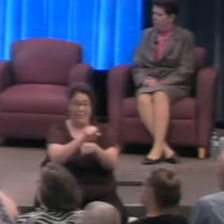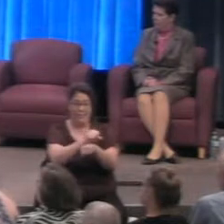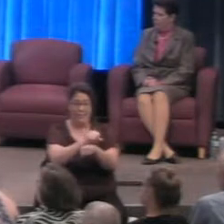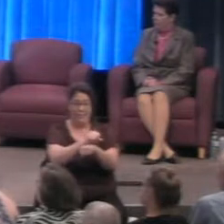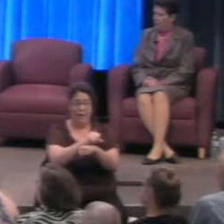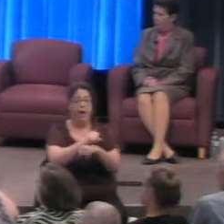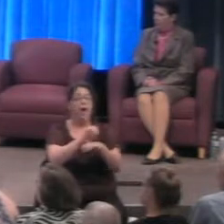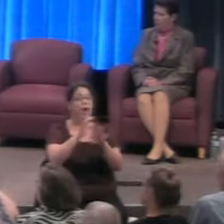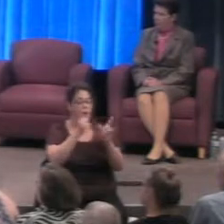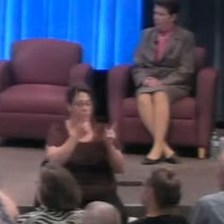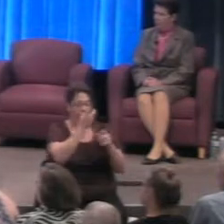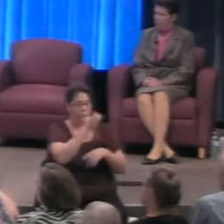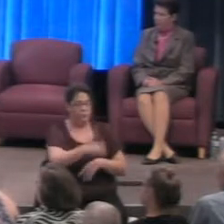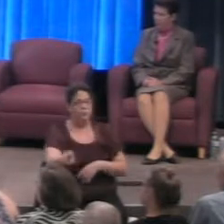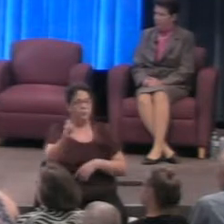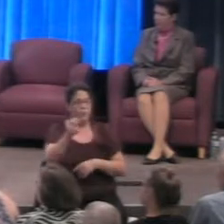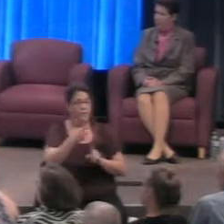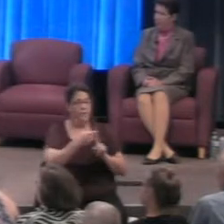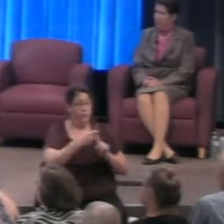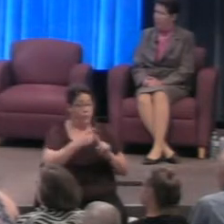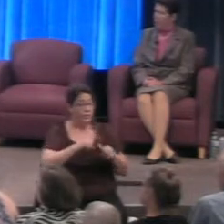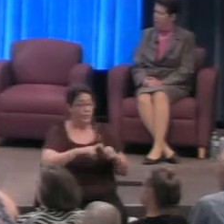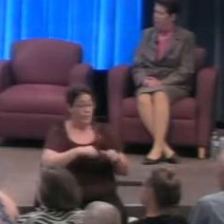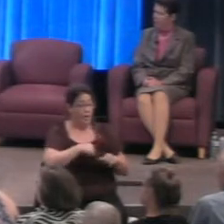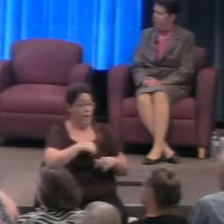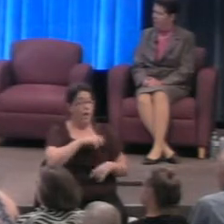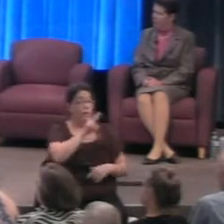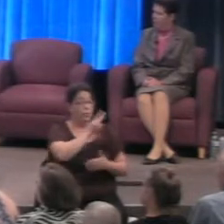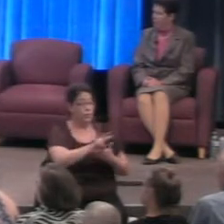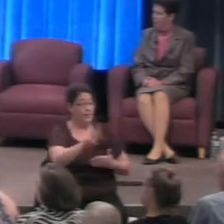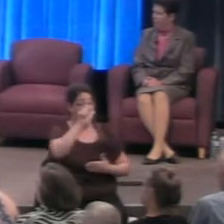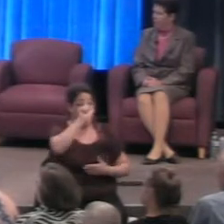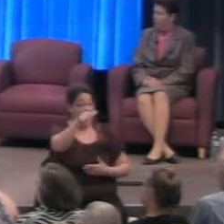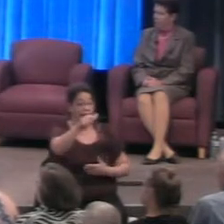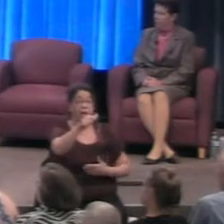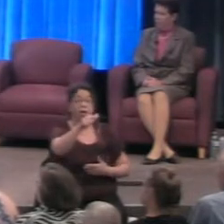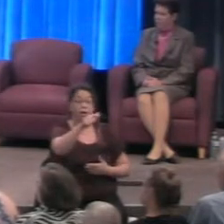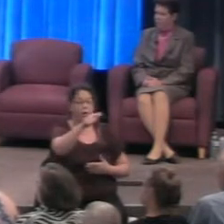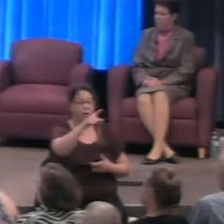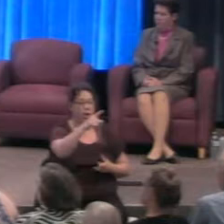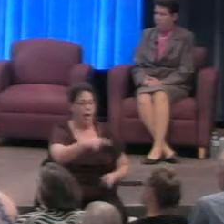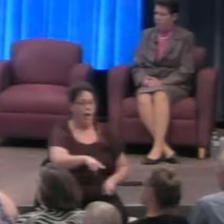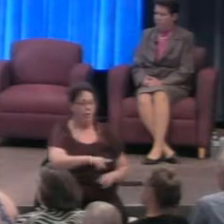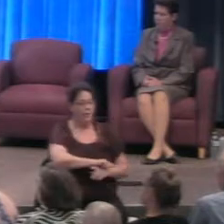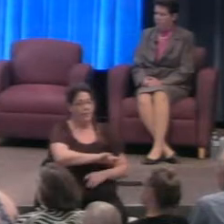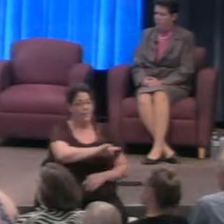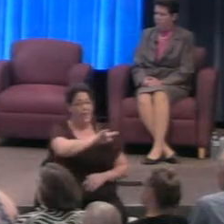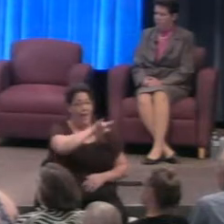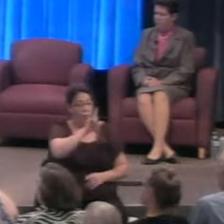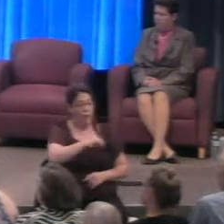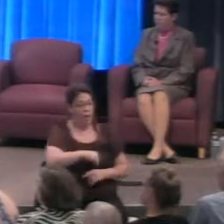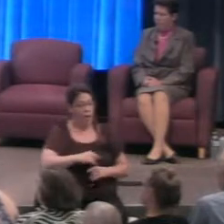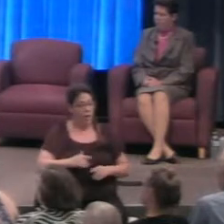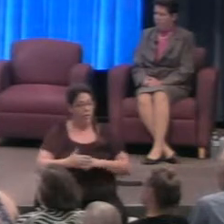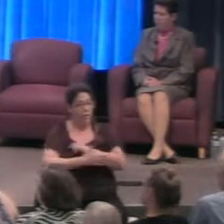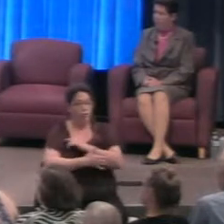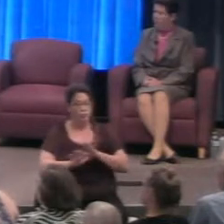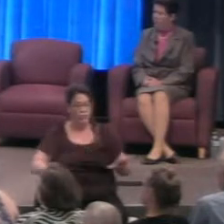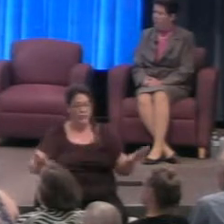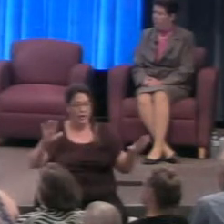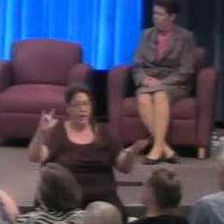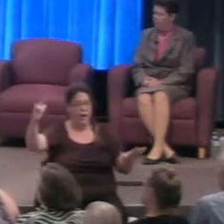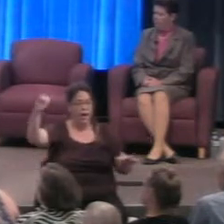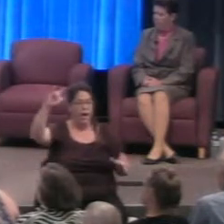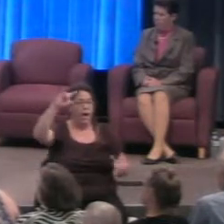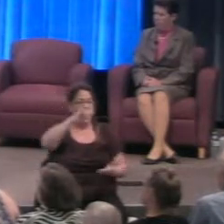weeks from the solicitation for volunteers to fly across country, she landed right